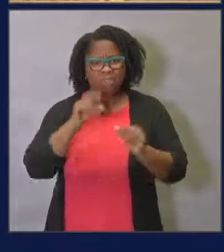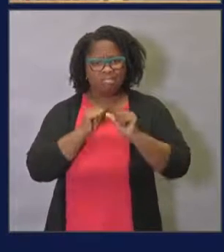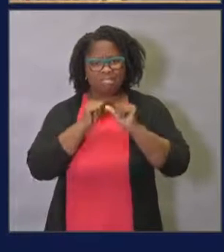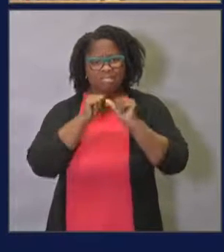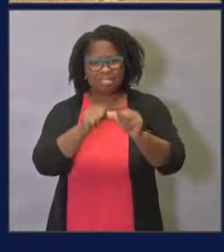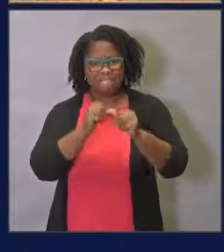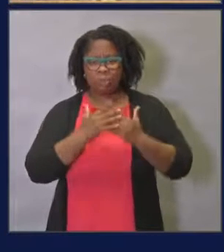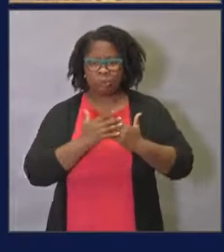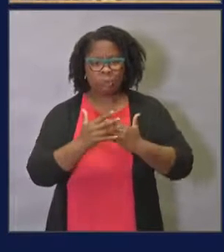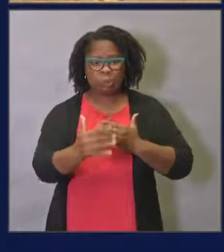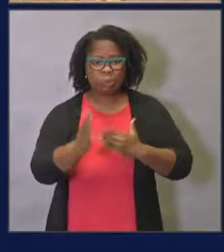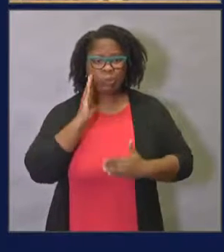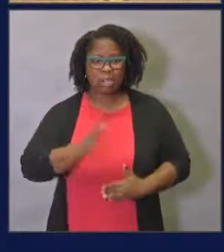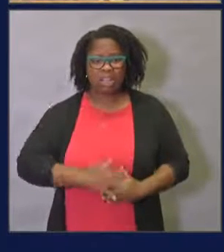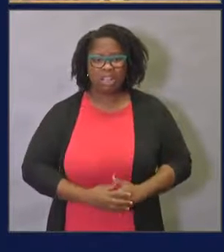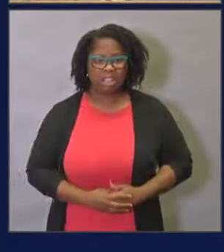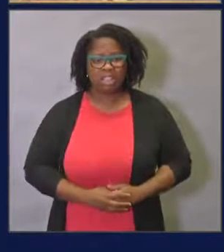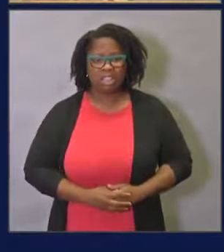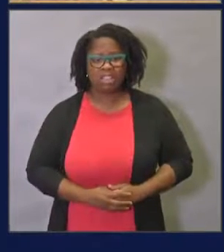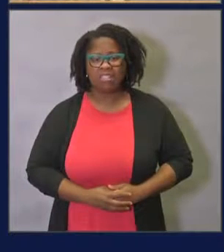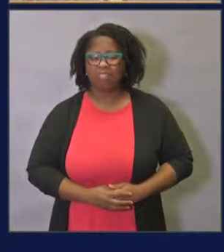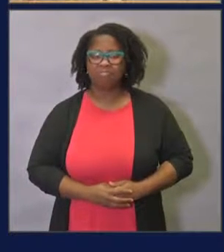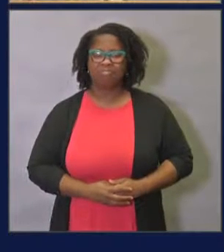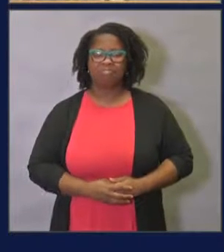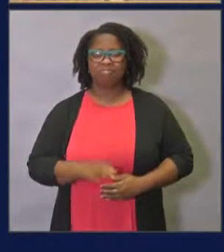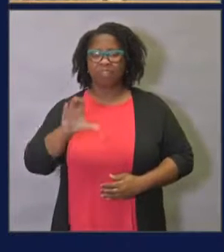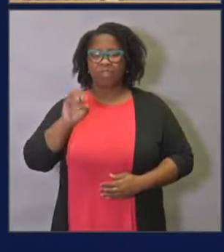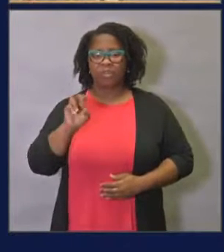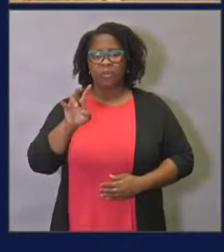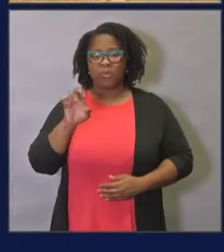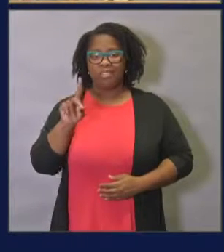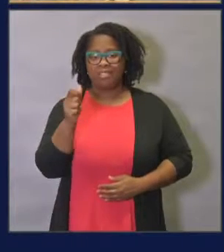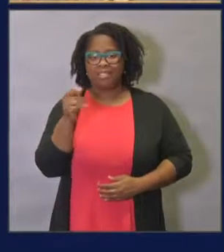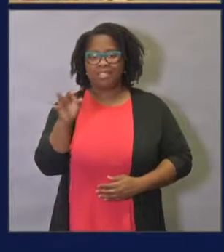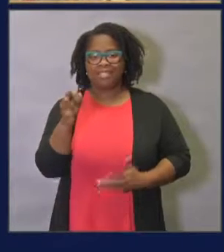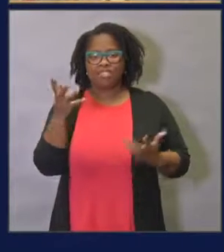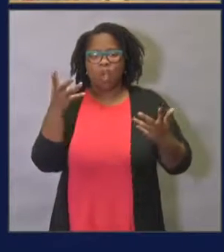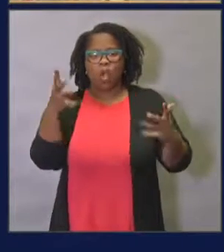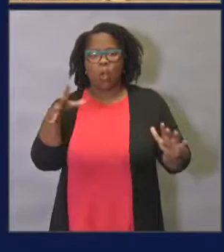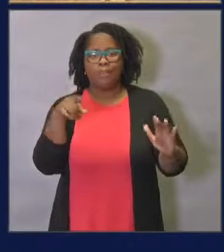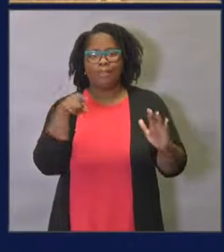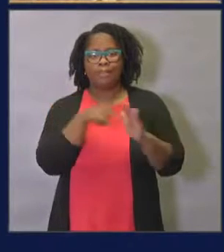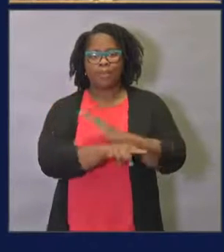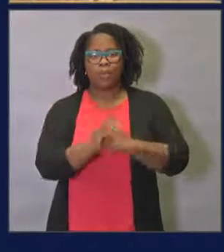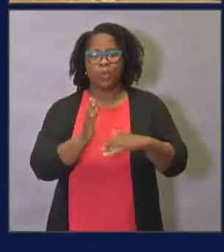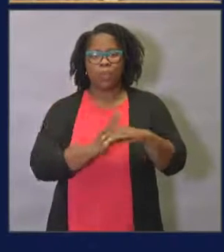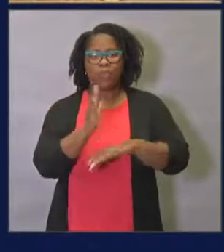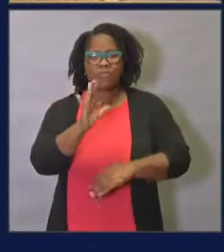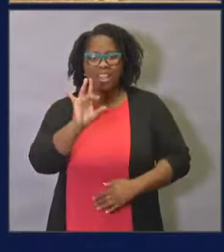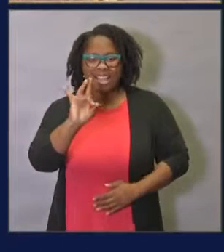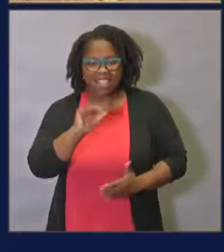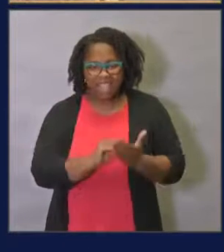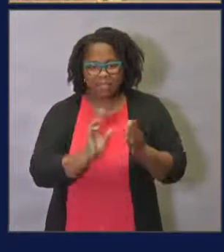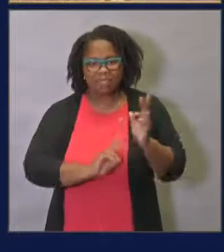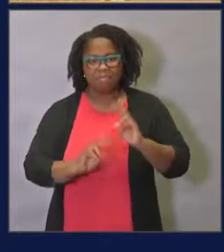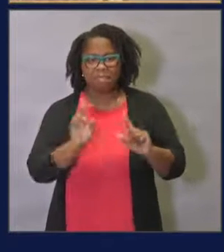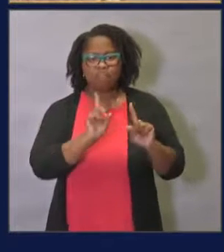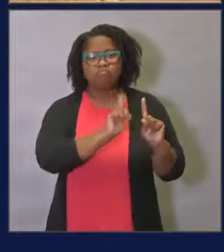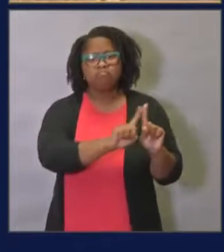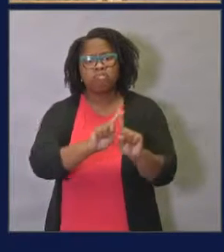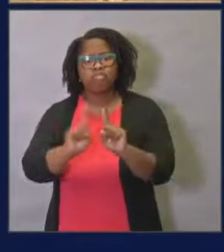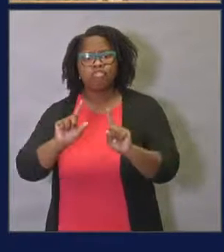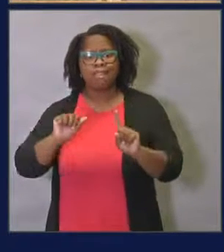for some time. Already, COVID-19 has claimed the lives of over 8,000 people, people of all ages living